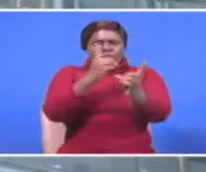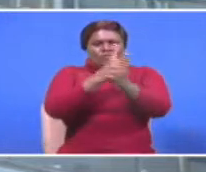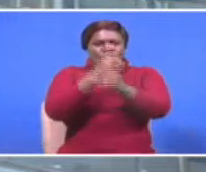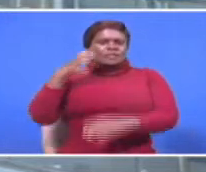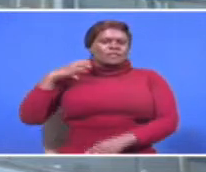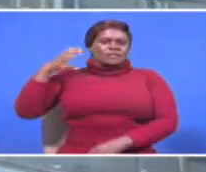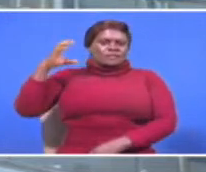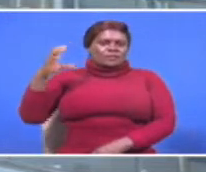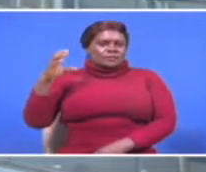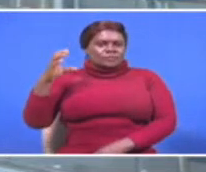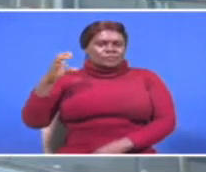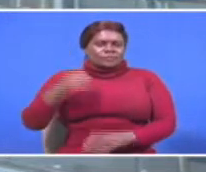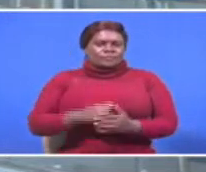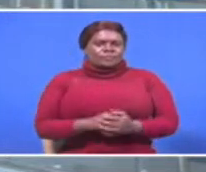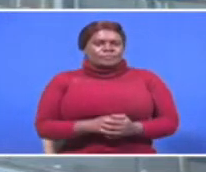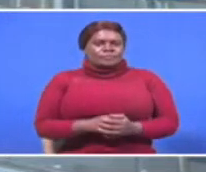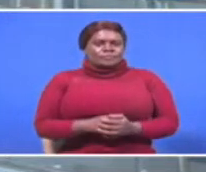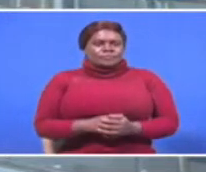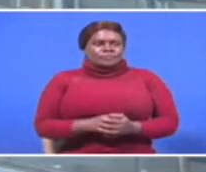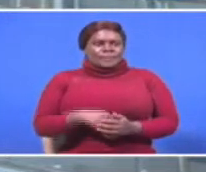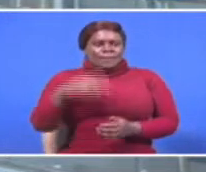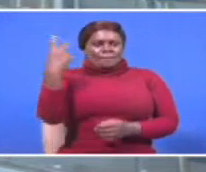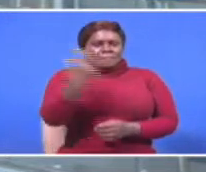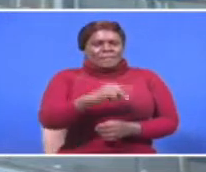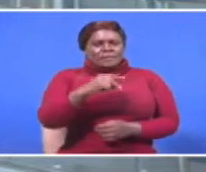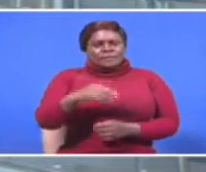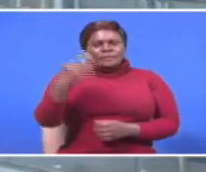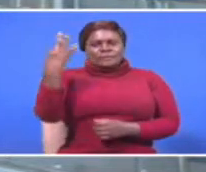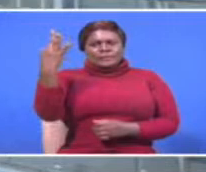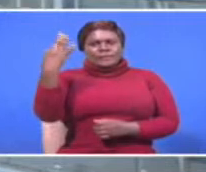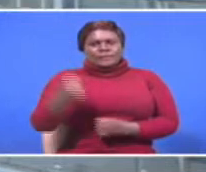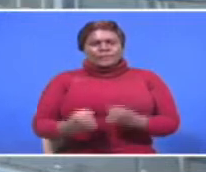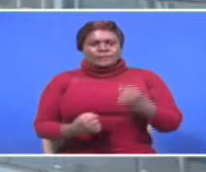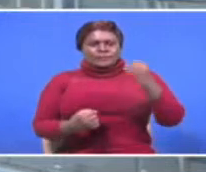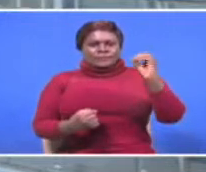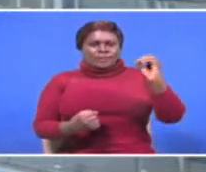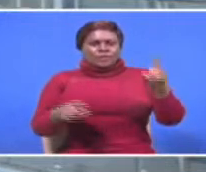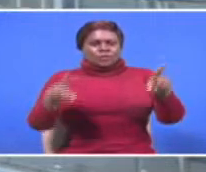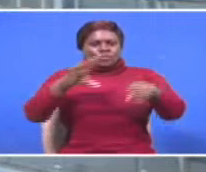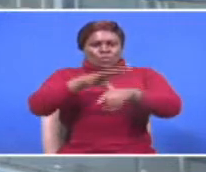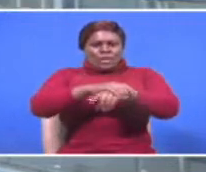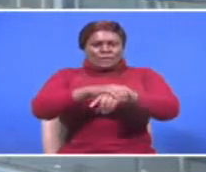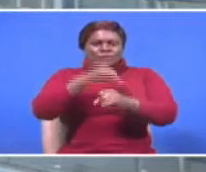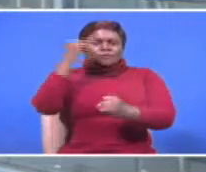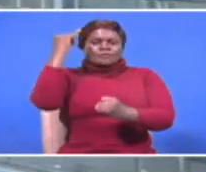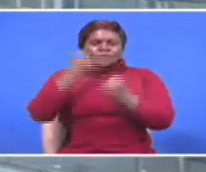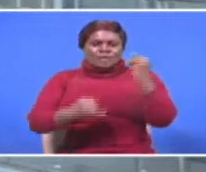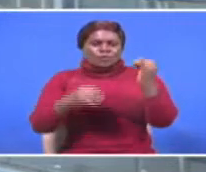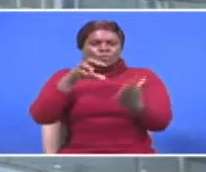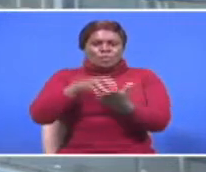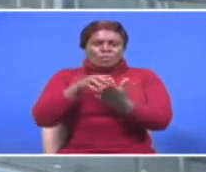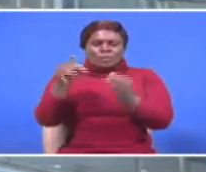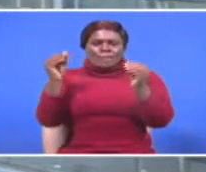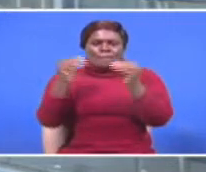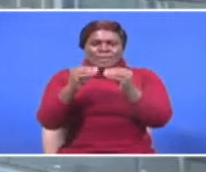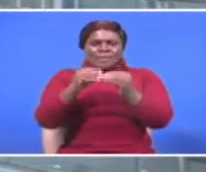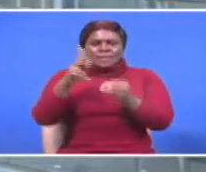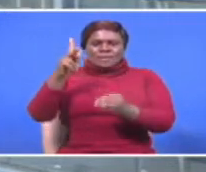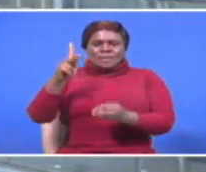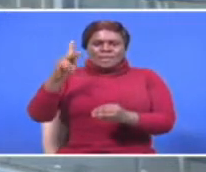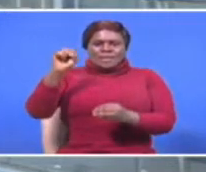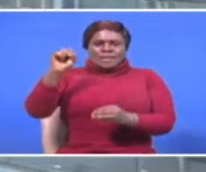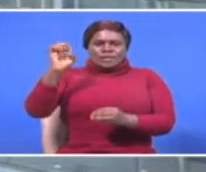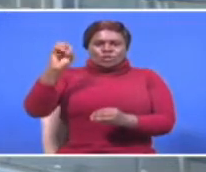champions Okwandanze saw off Mutoto 3-0 to set a stage for the finals, where they will face